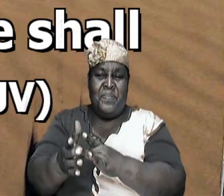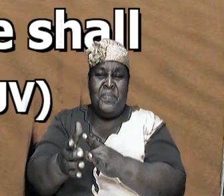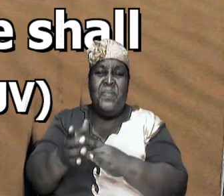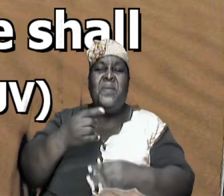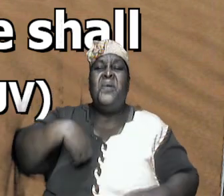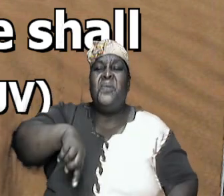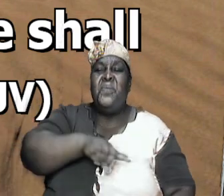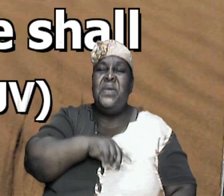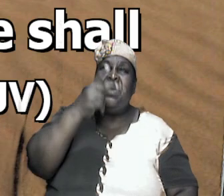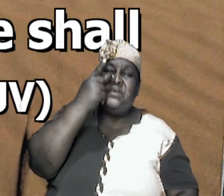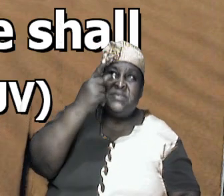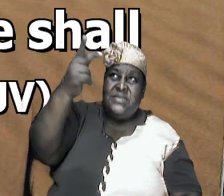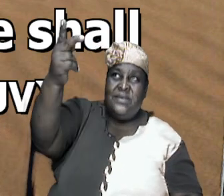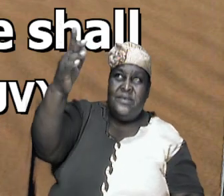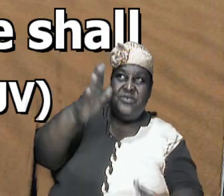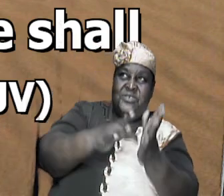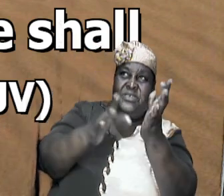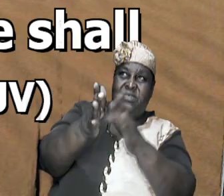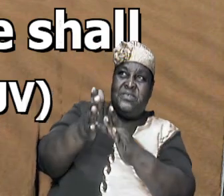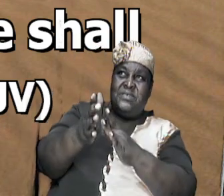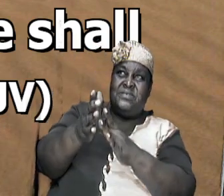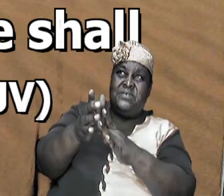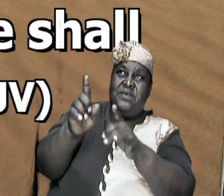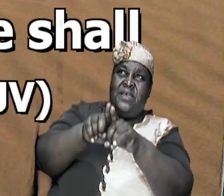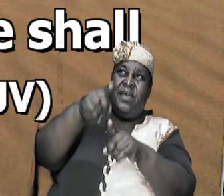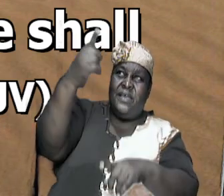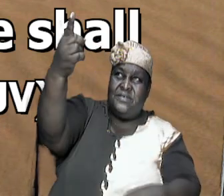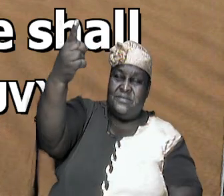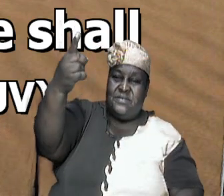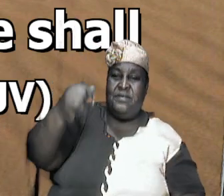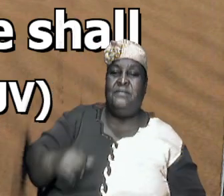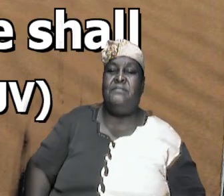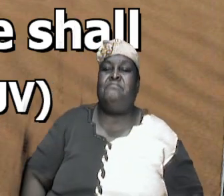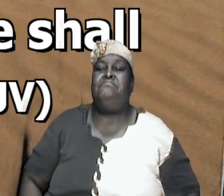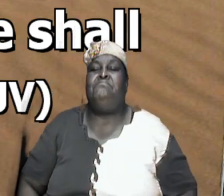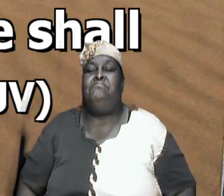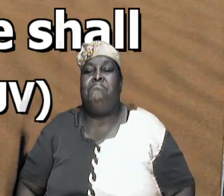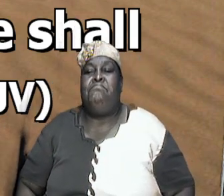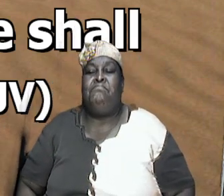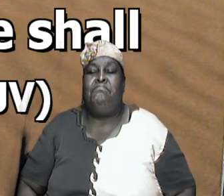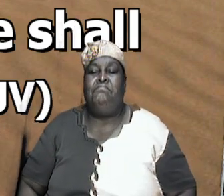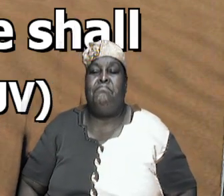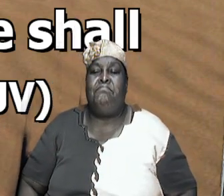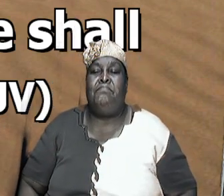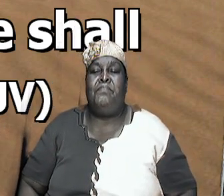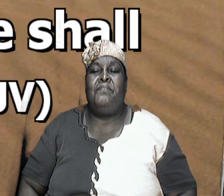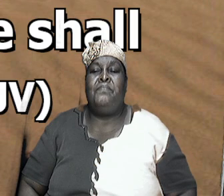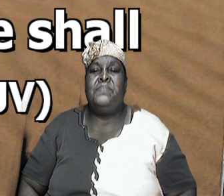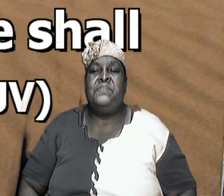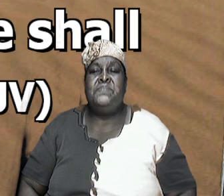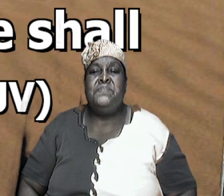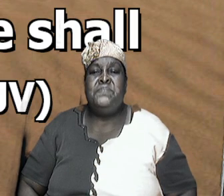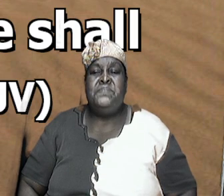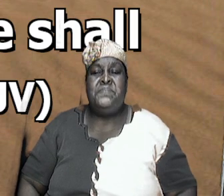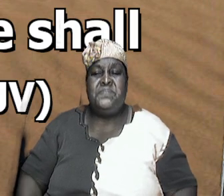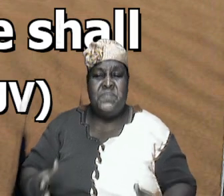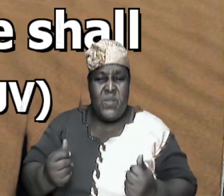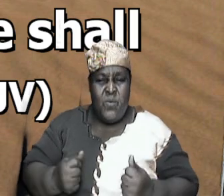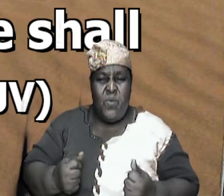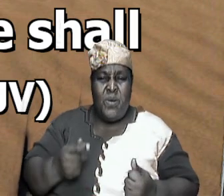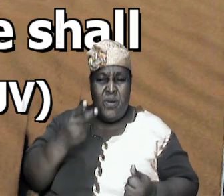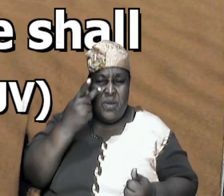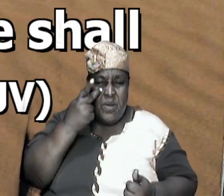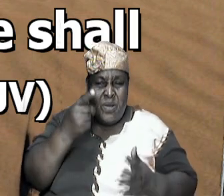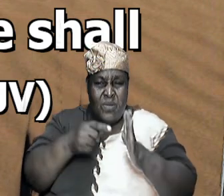For we shall see him as he is. Now I want to point out to